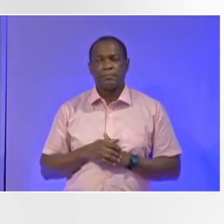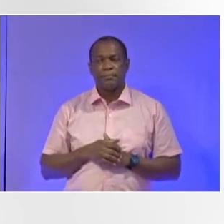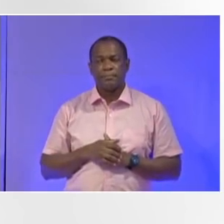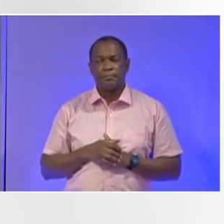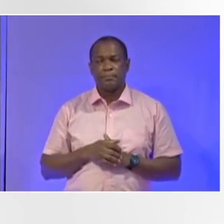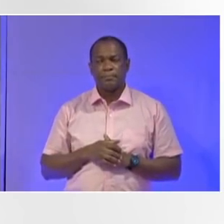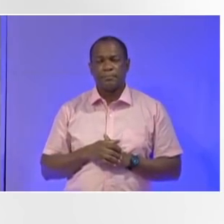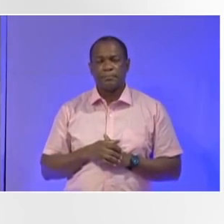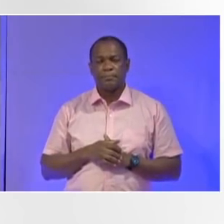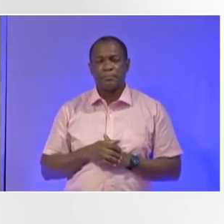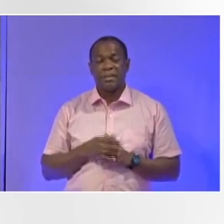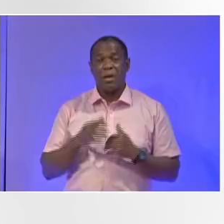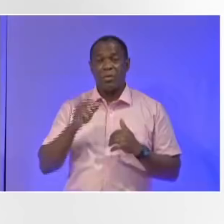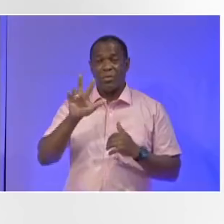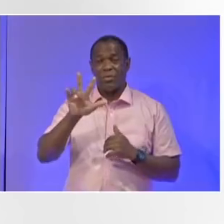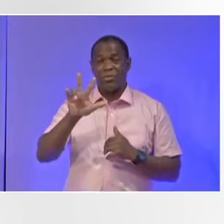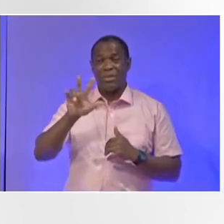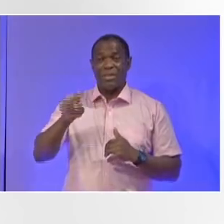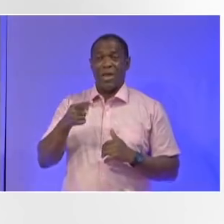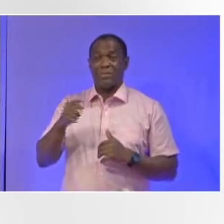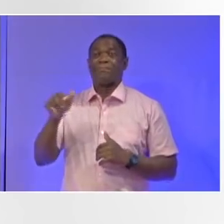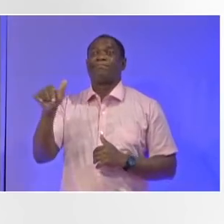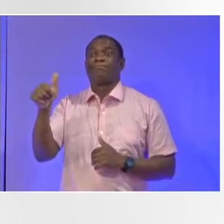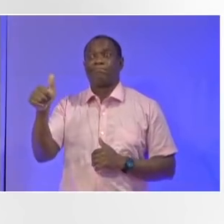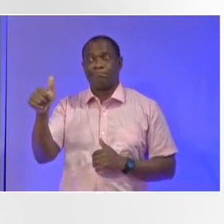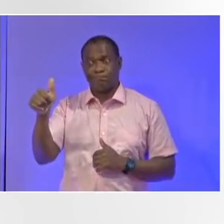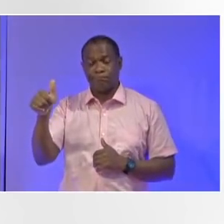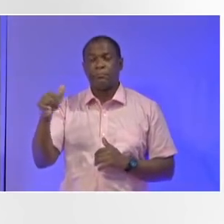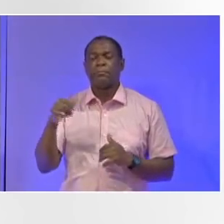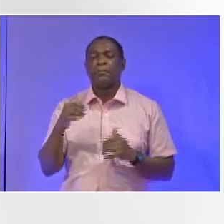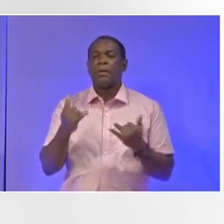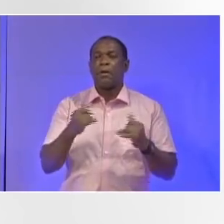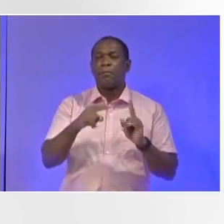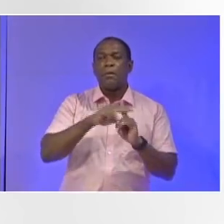of active positive cases are